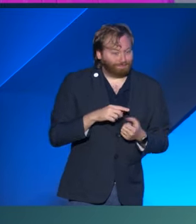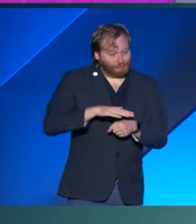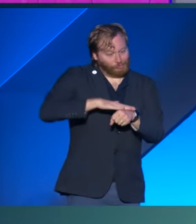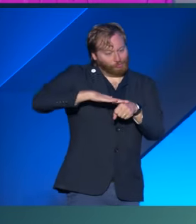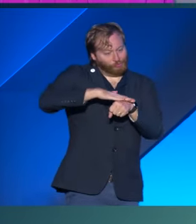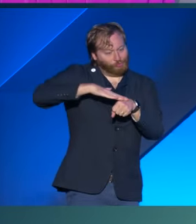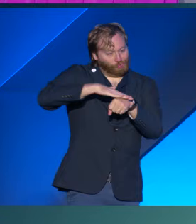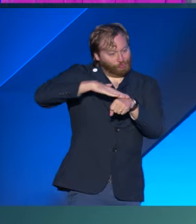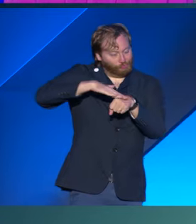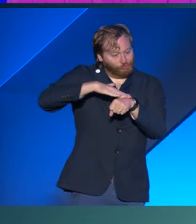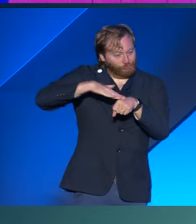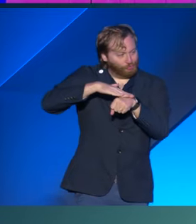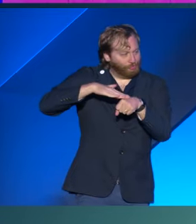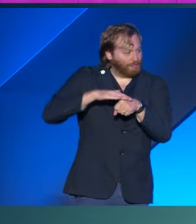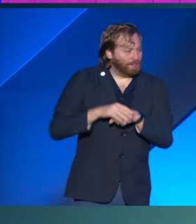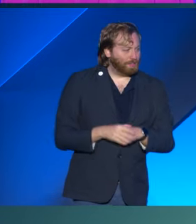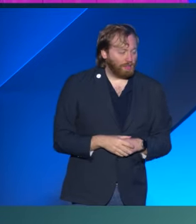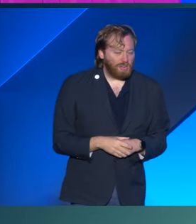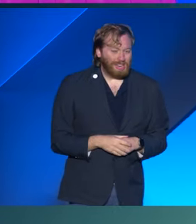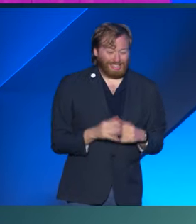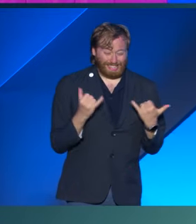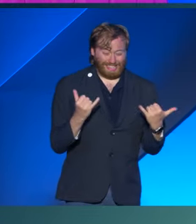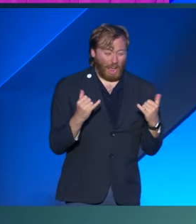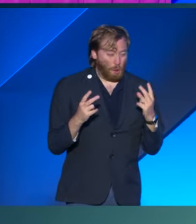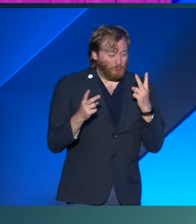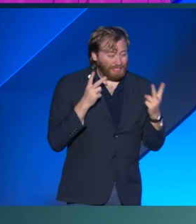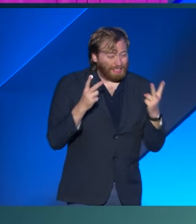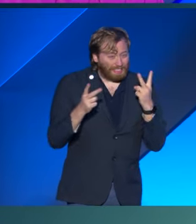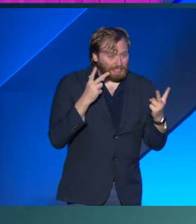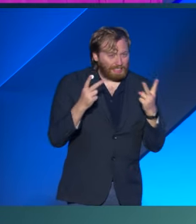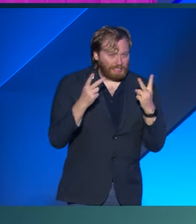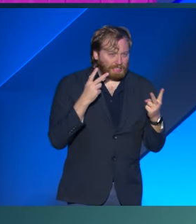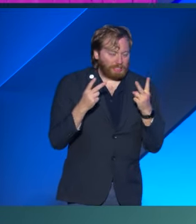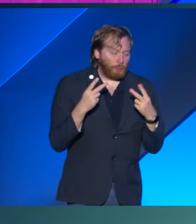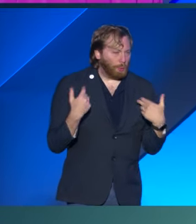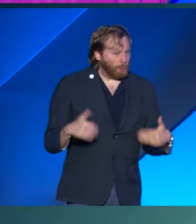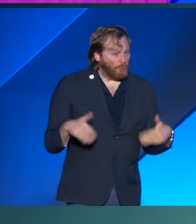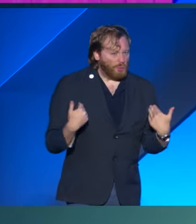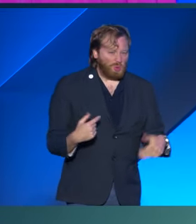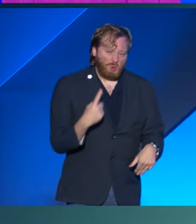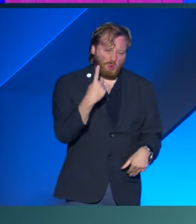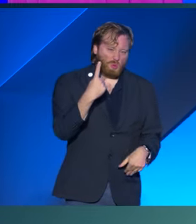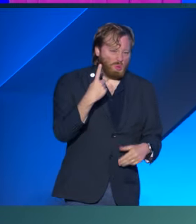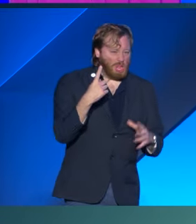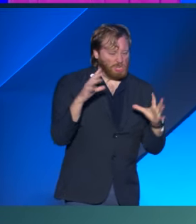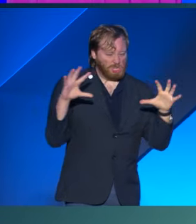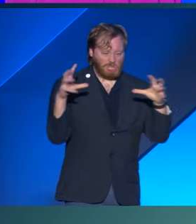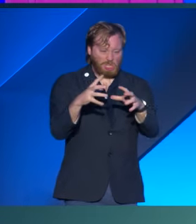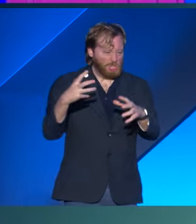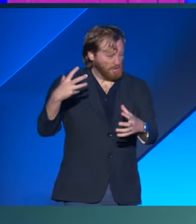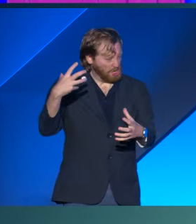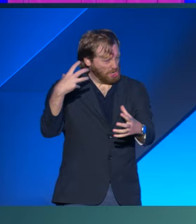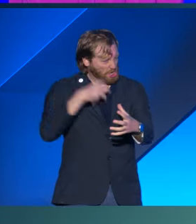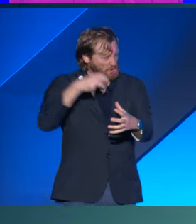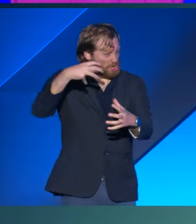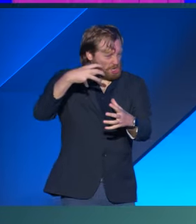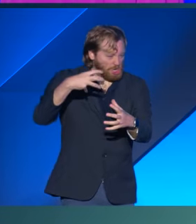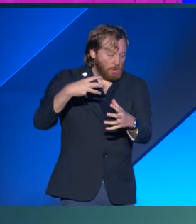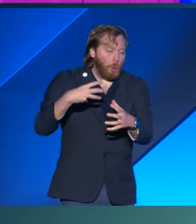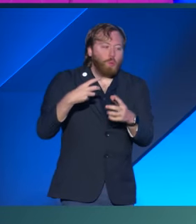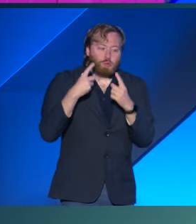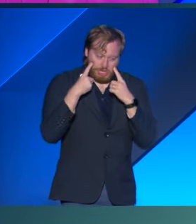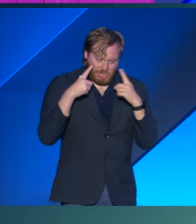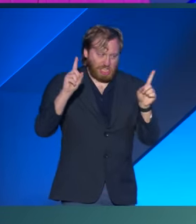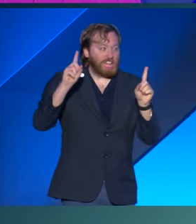What we're witnessing is an overwhelmingly loud subset successfully eroding change on a